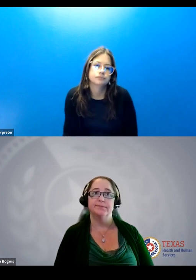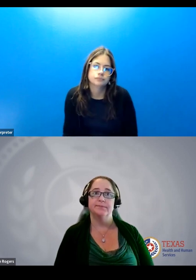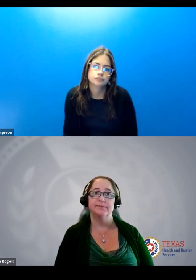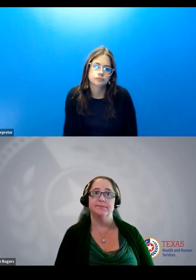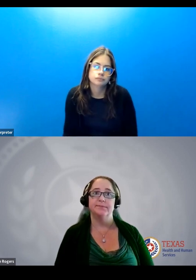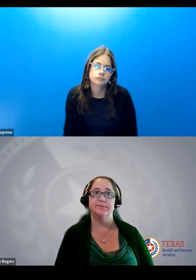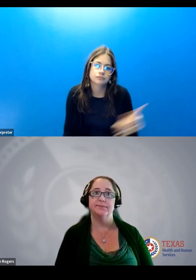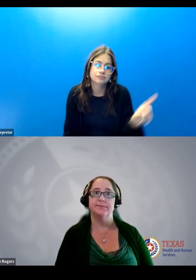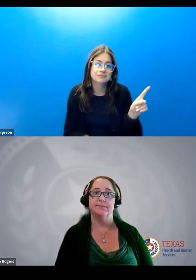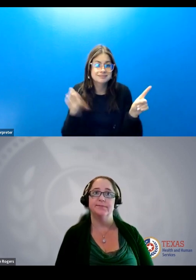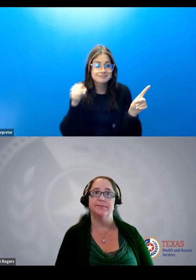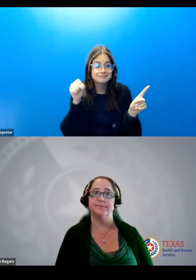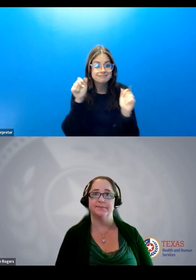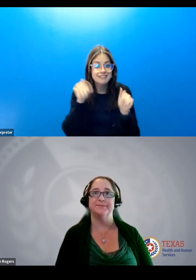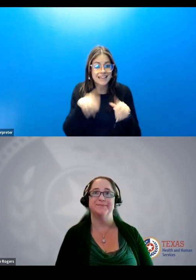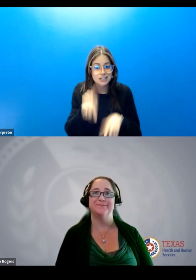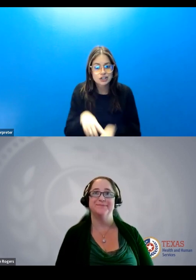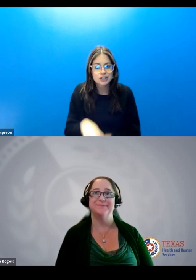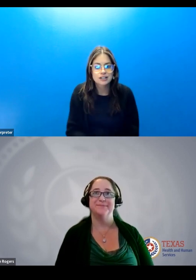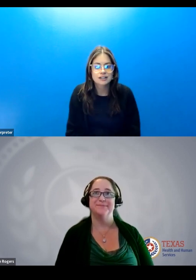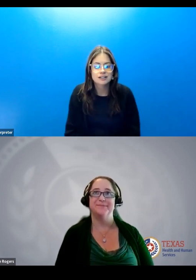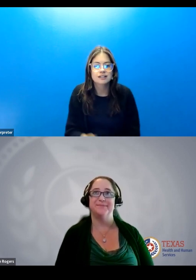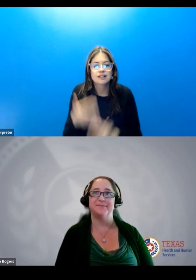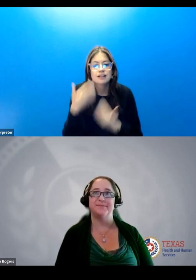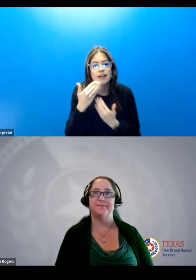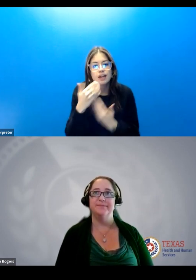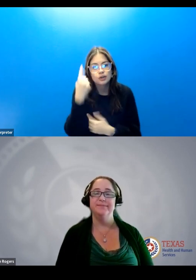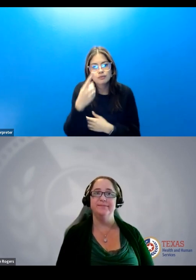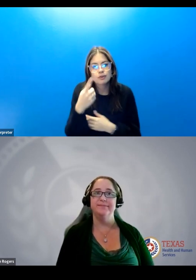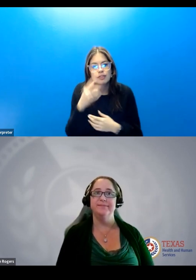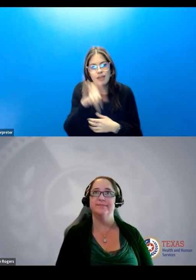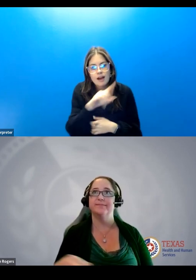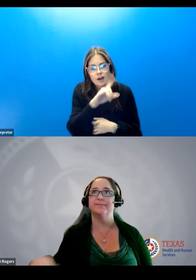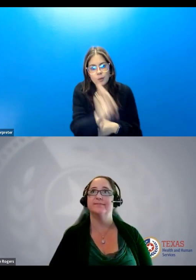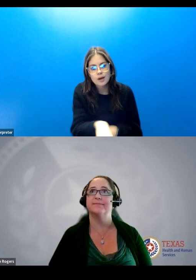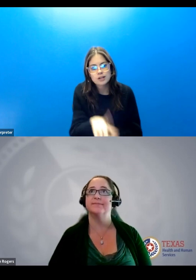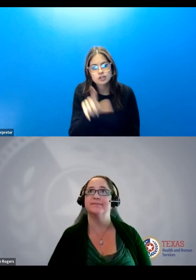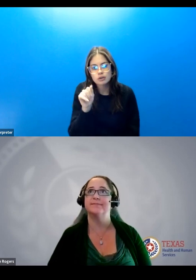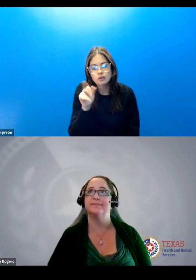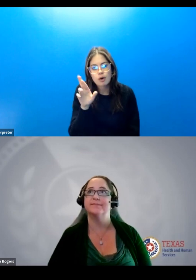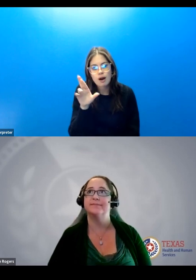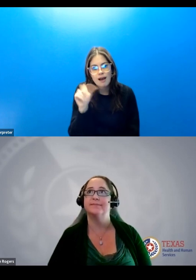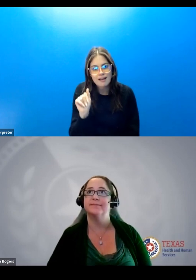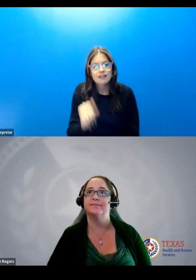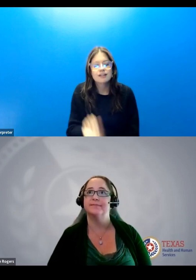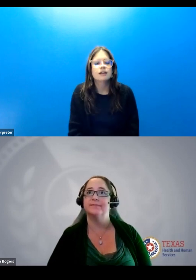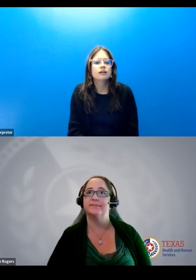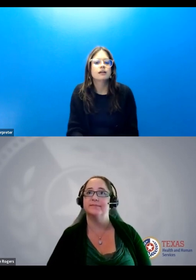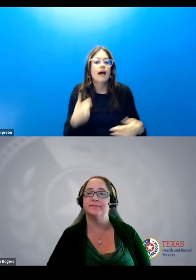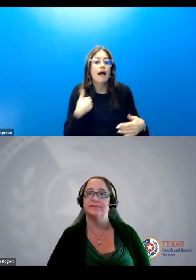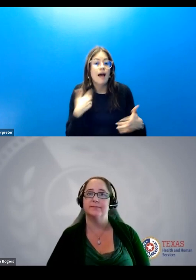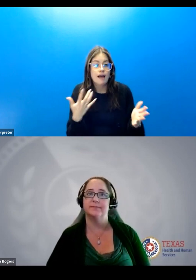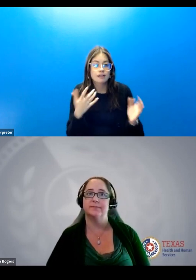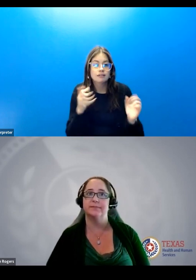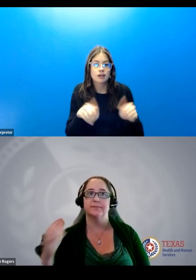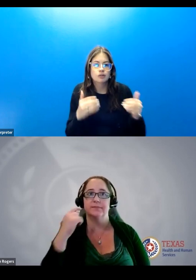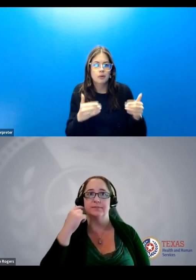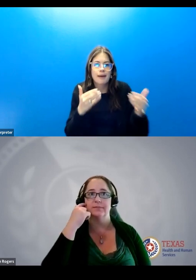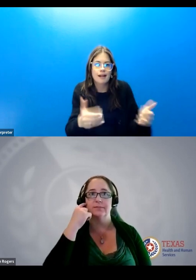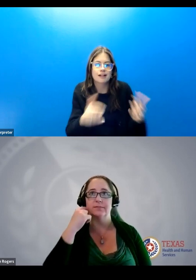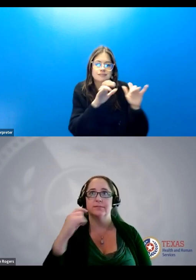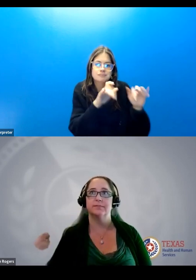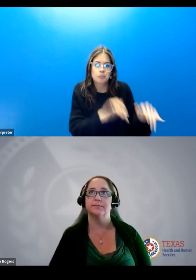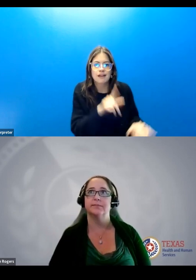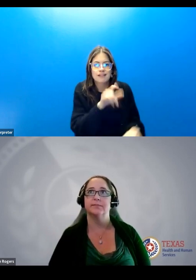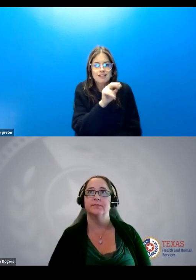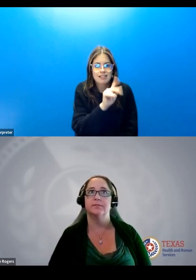Yes, I can take that one. Thank you so much for that question, Laura. And I can go ahead and put it again,